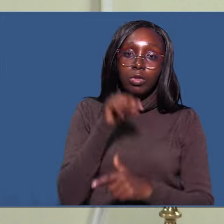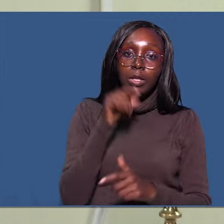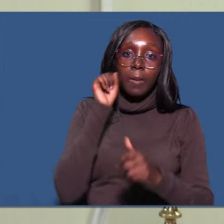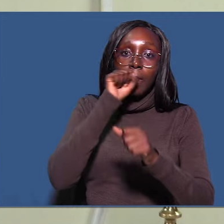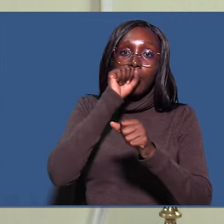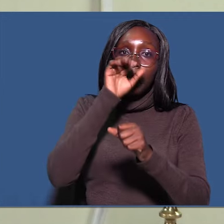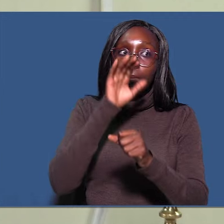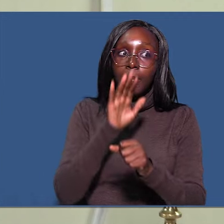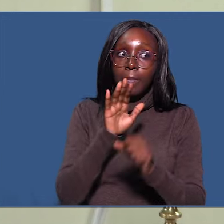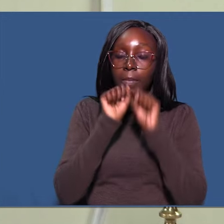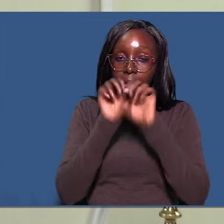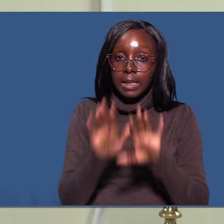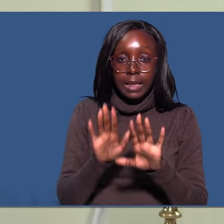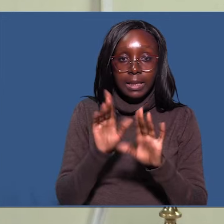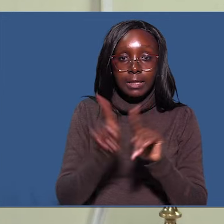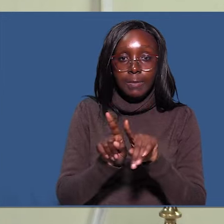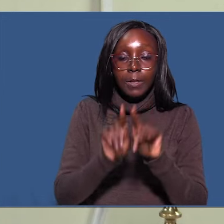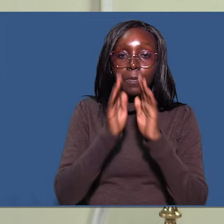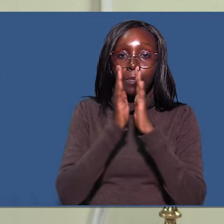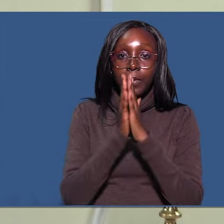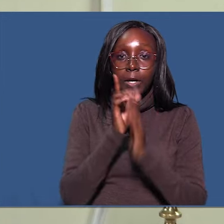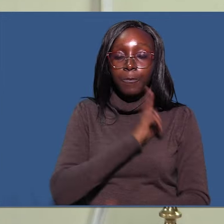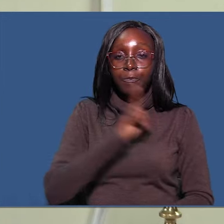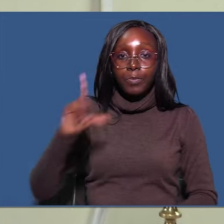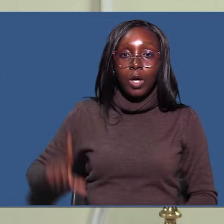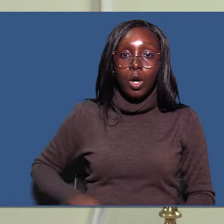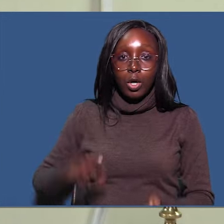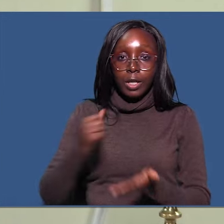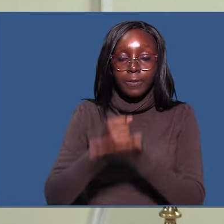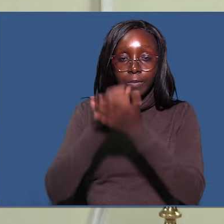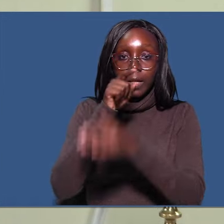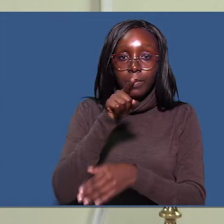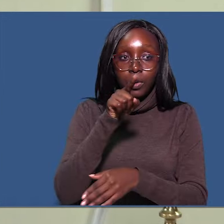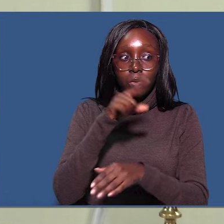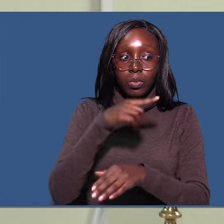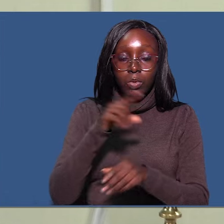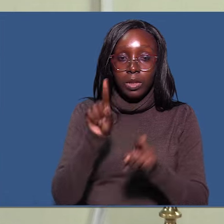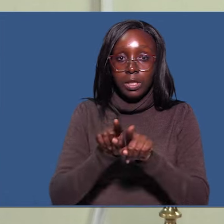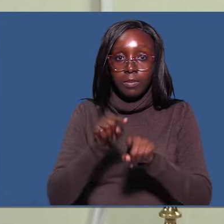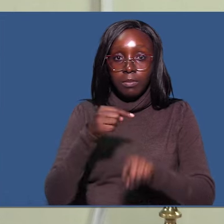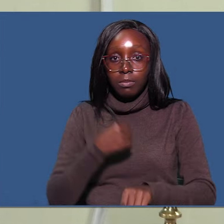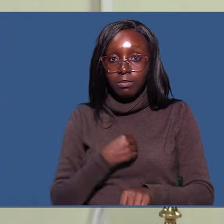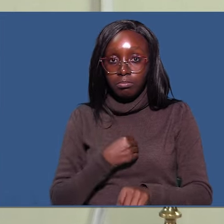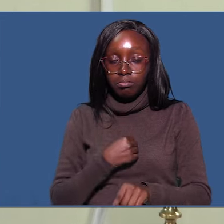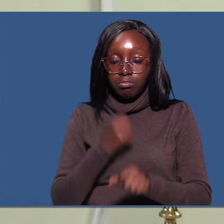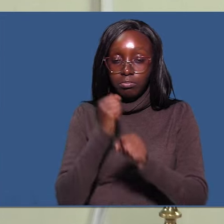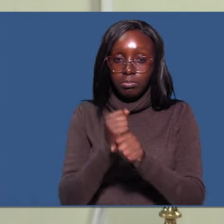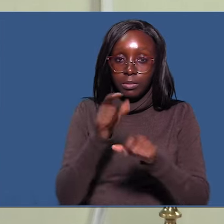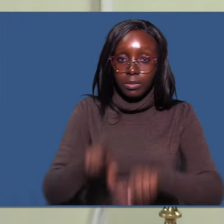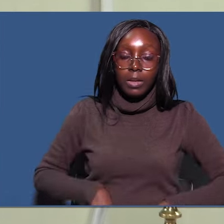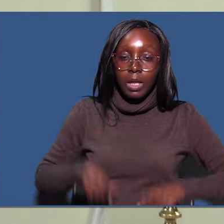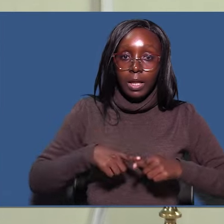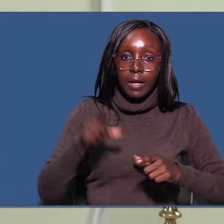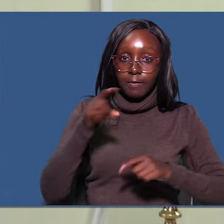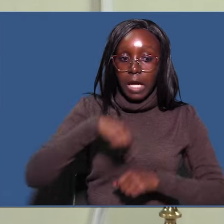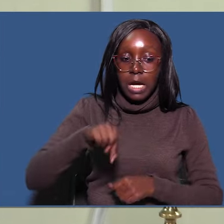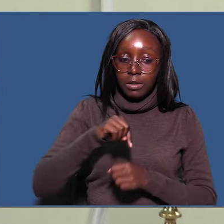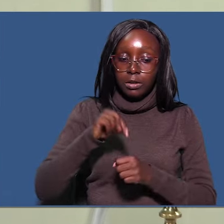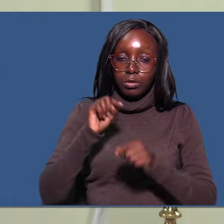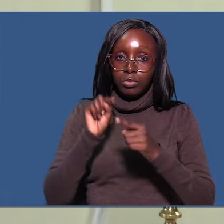over the week, and I pray that the Lord will help you and I to fashion our lives according to his will and